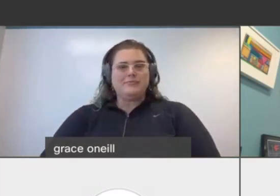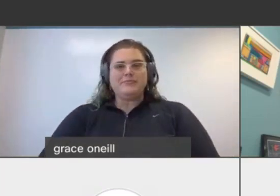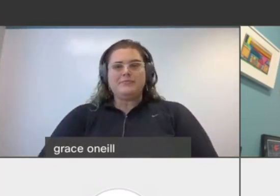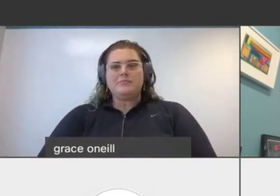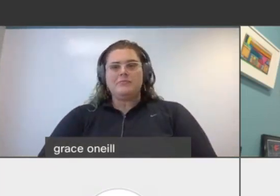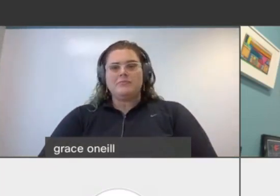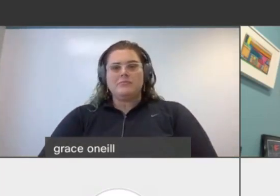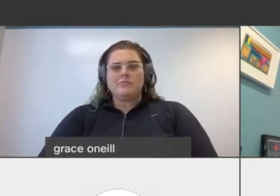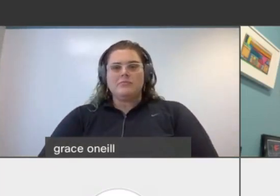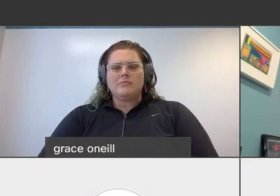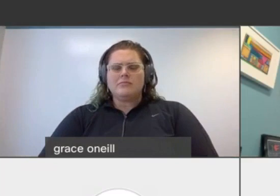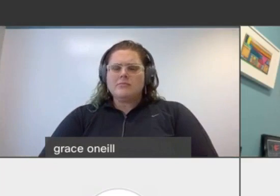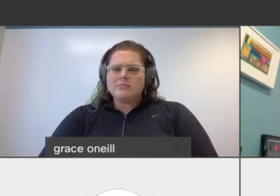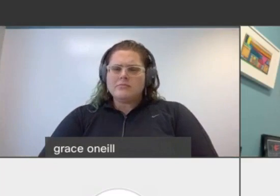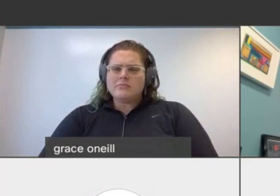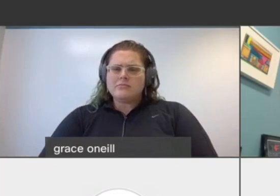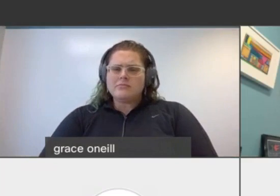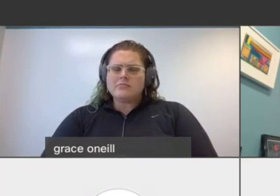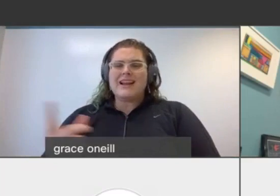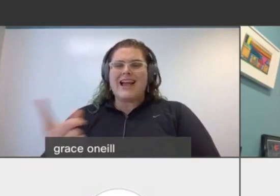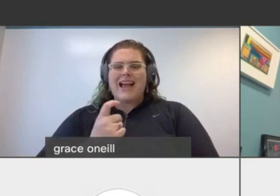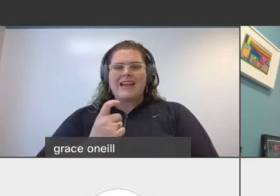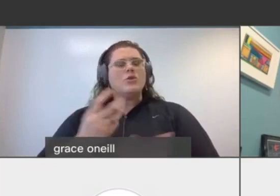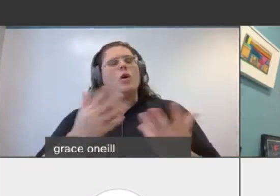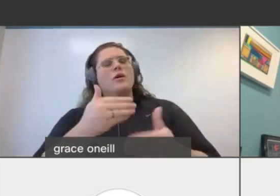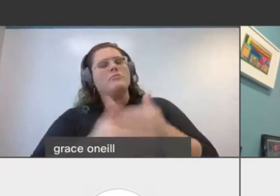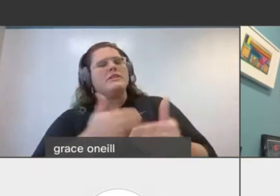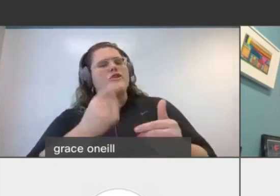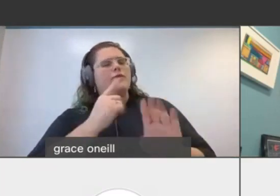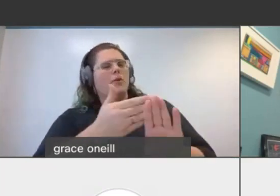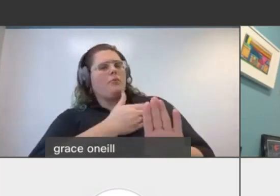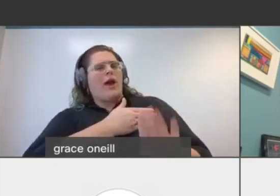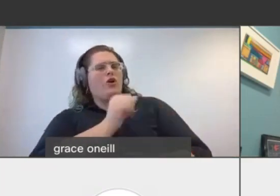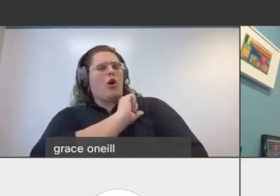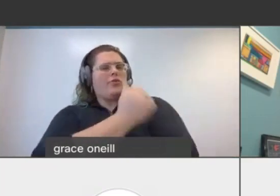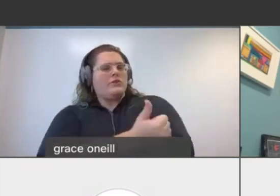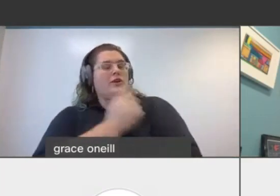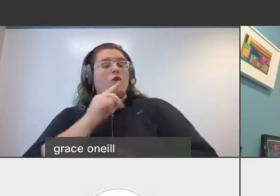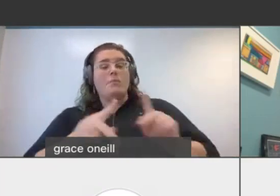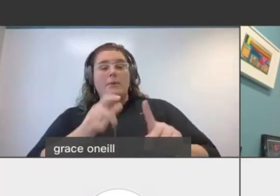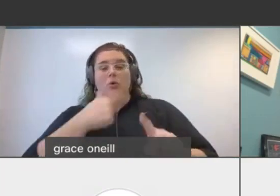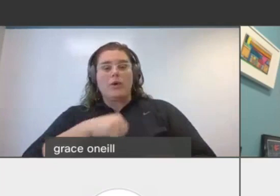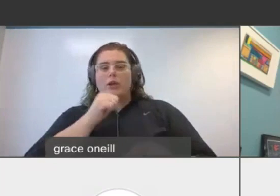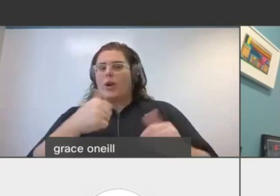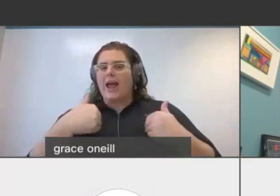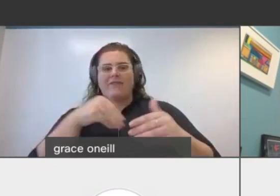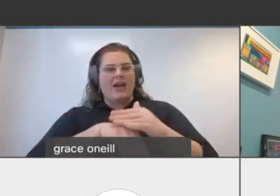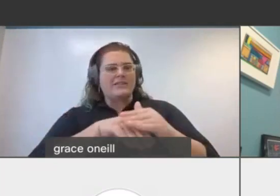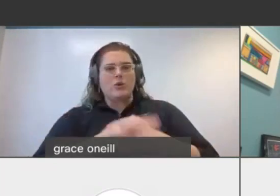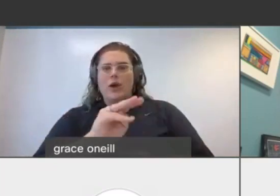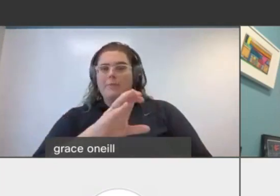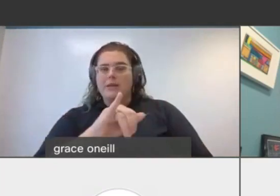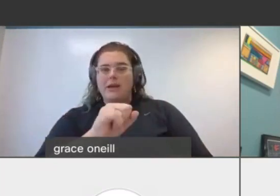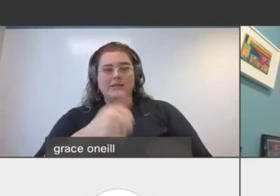Can you let us know the procedures for getting prior authorizations for persons we no longer have access to on